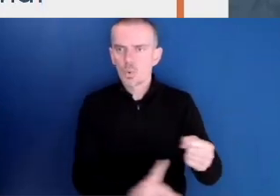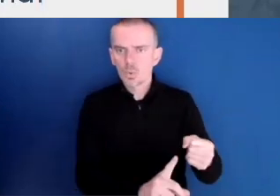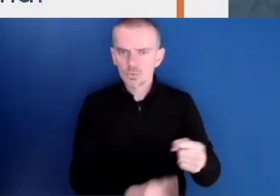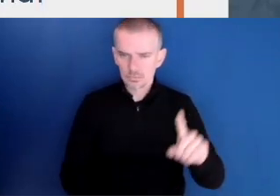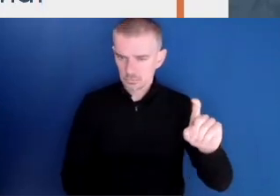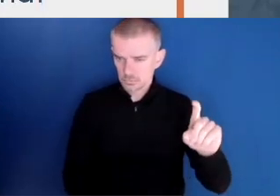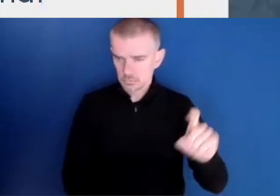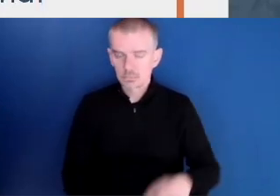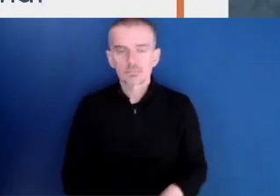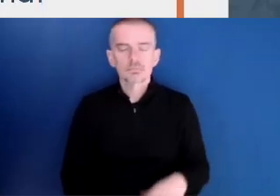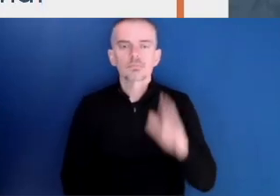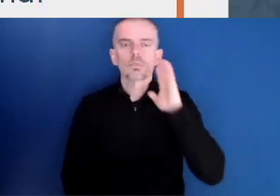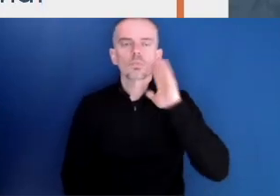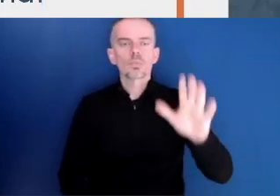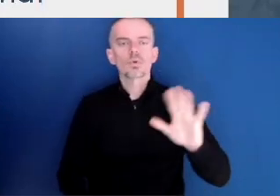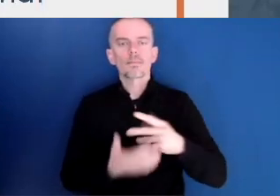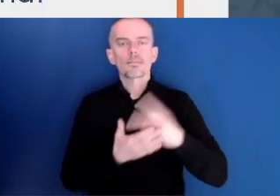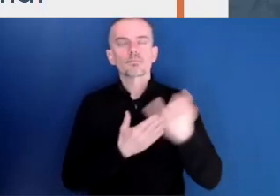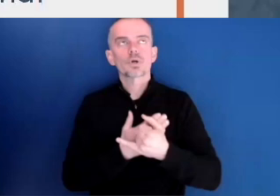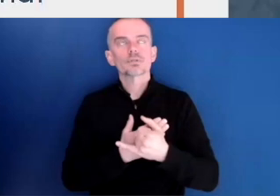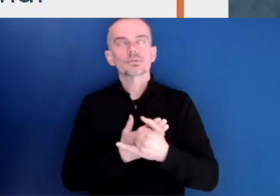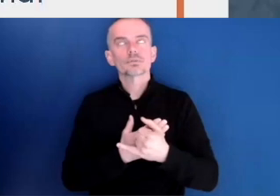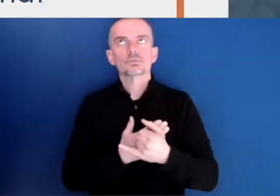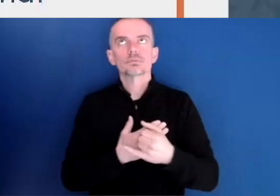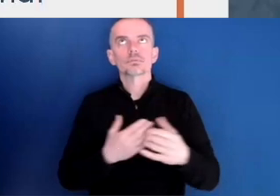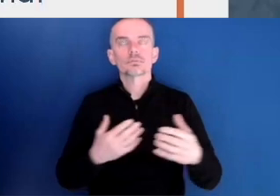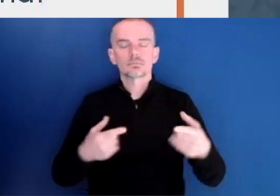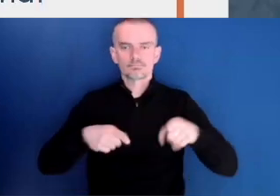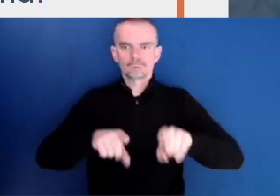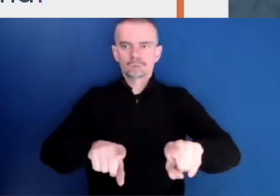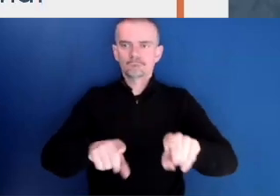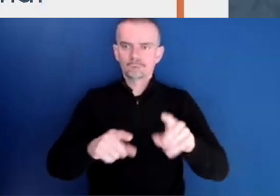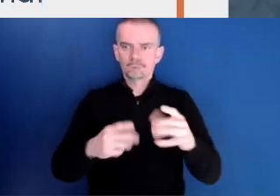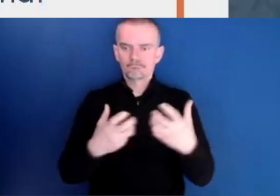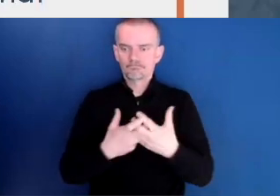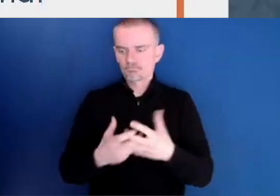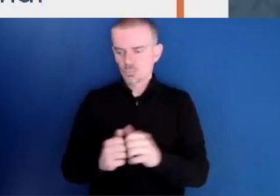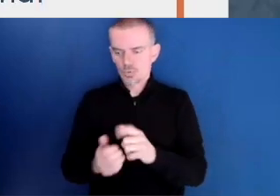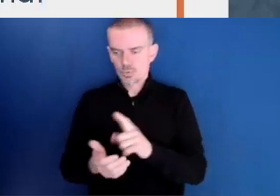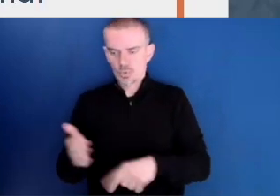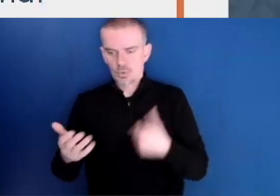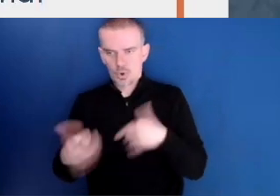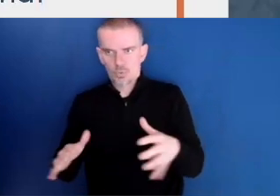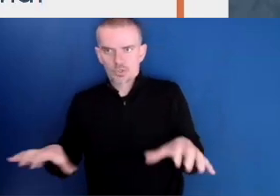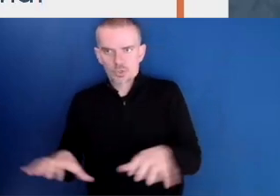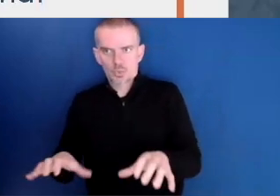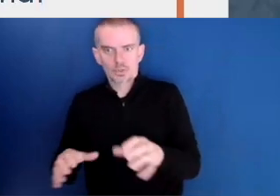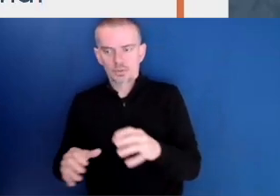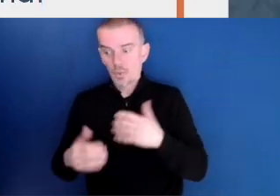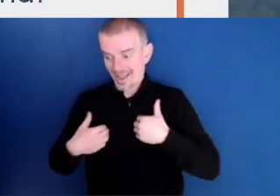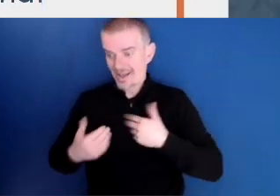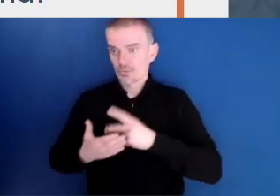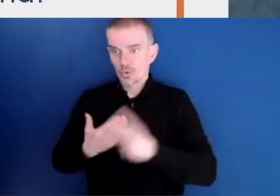project going to correspond to some existing program within the organization, right? It's important. We're